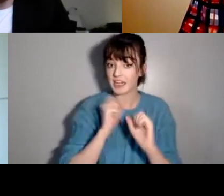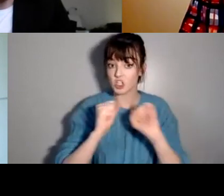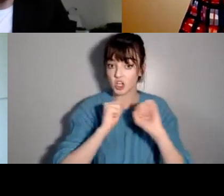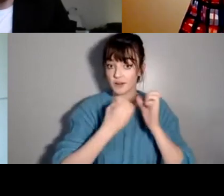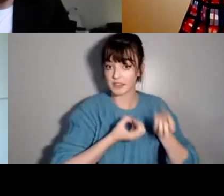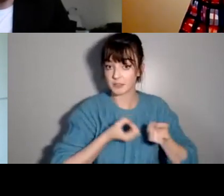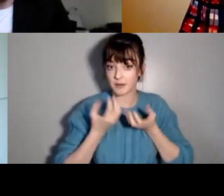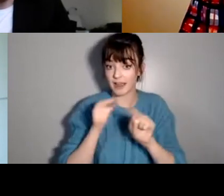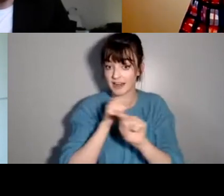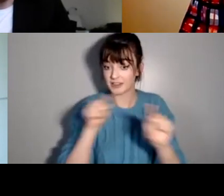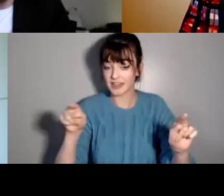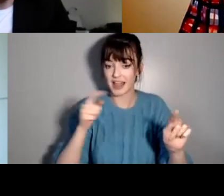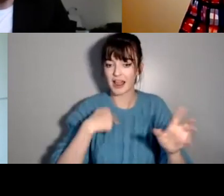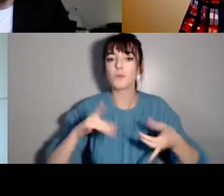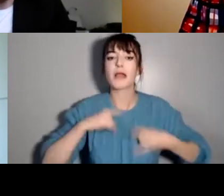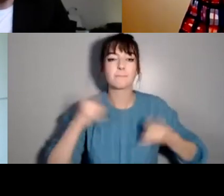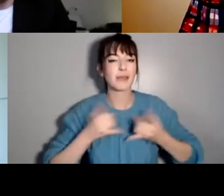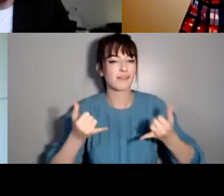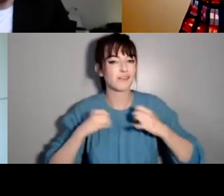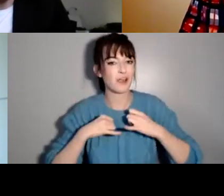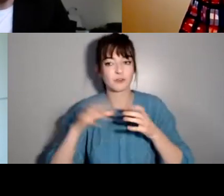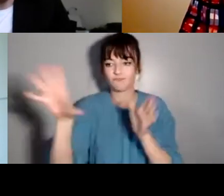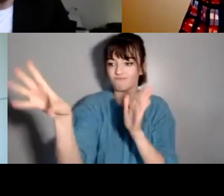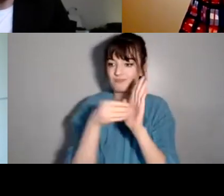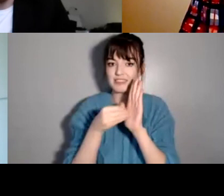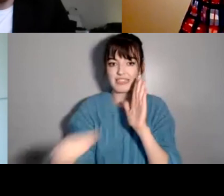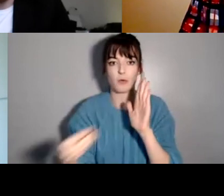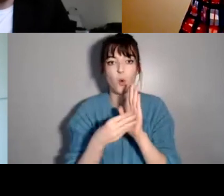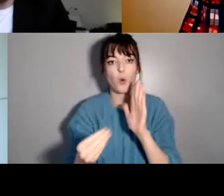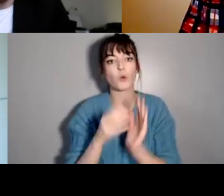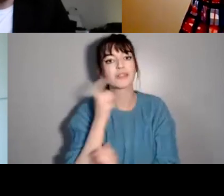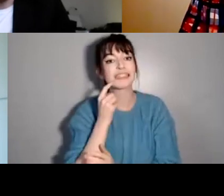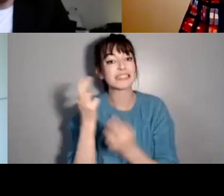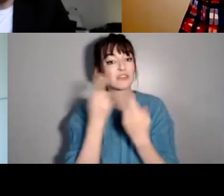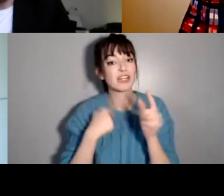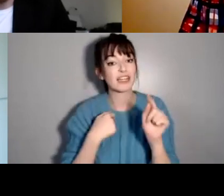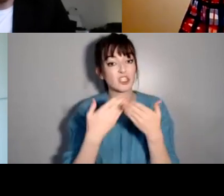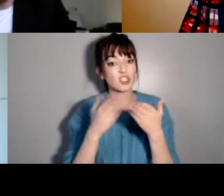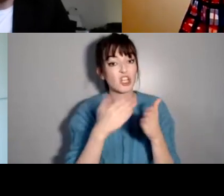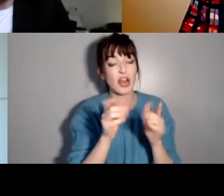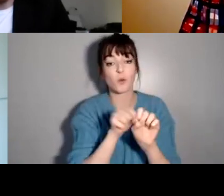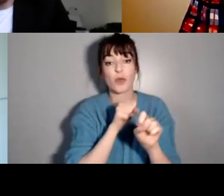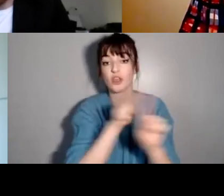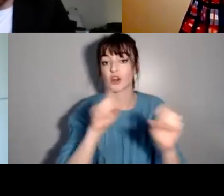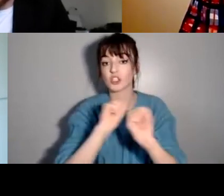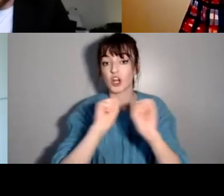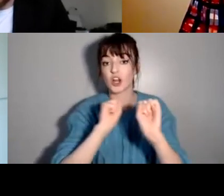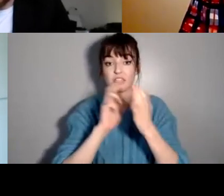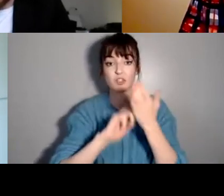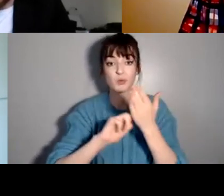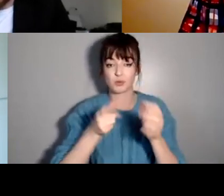very grateful if you were able to share the easy read part with some of your service users. I think that would be